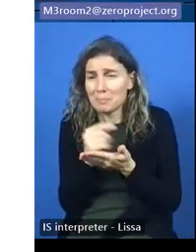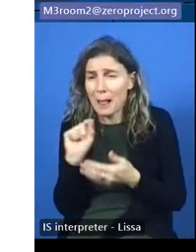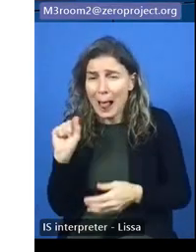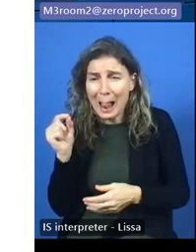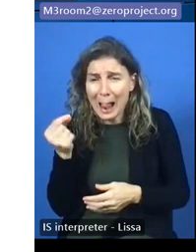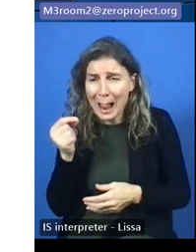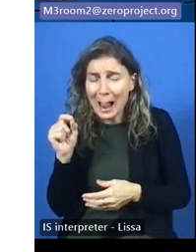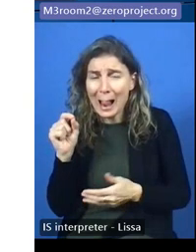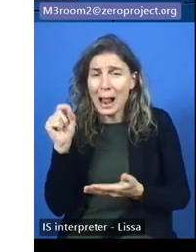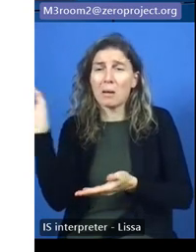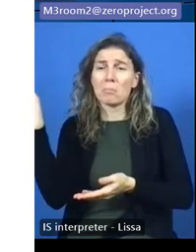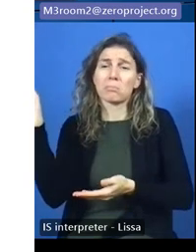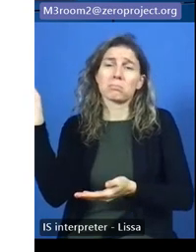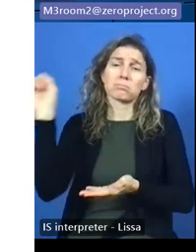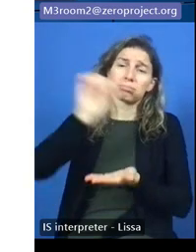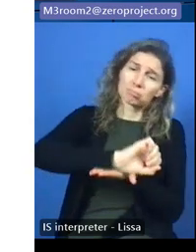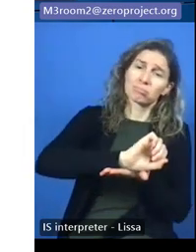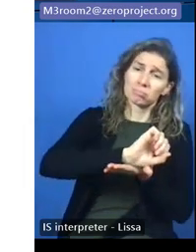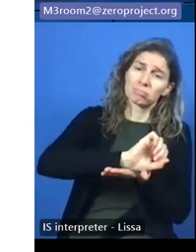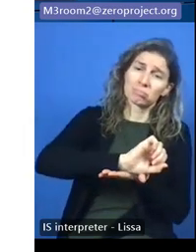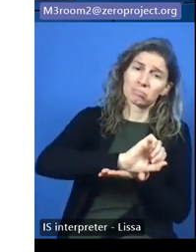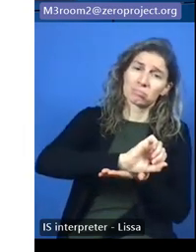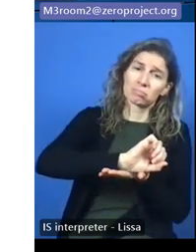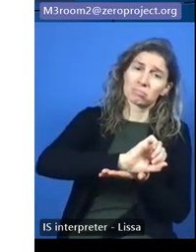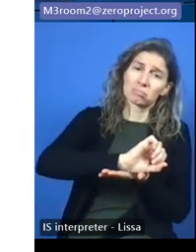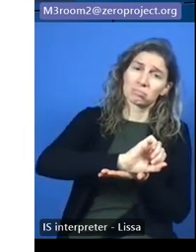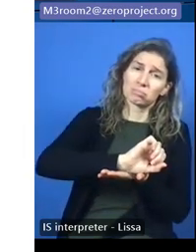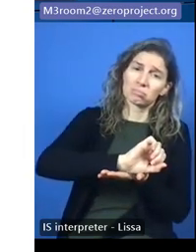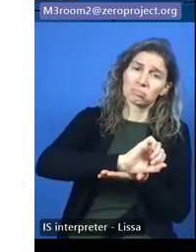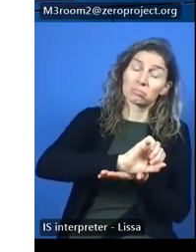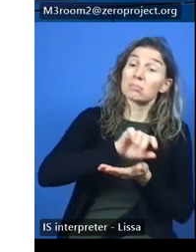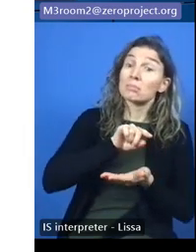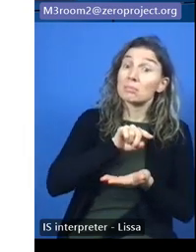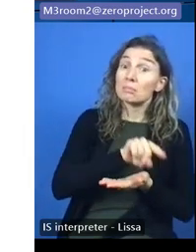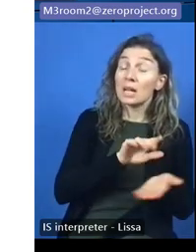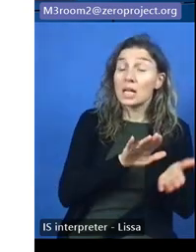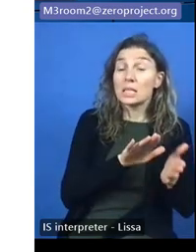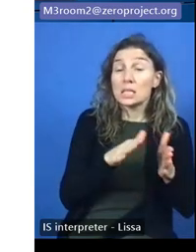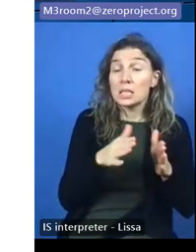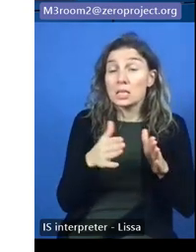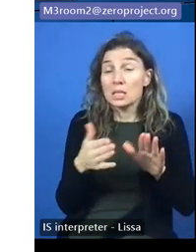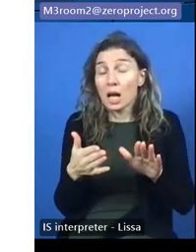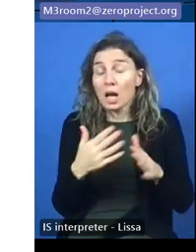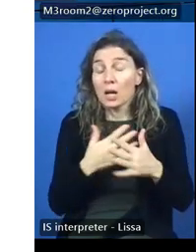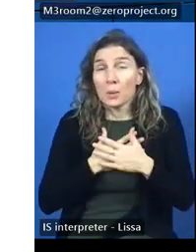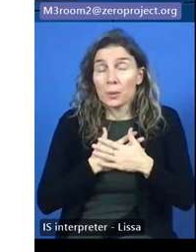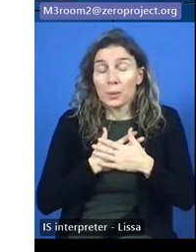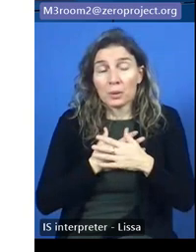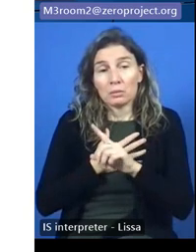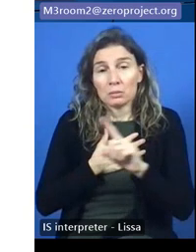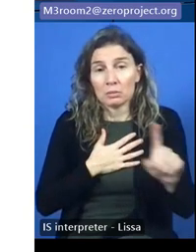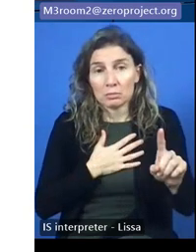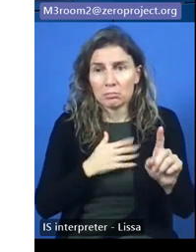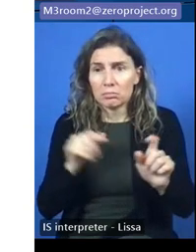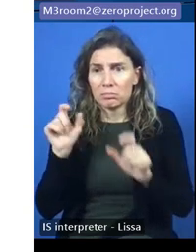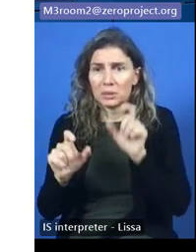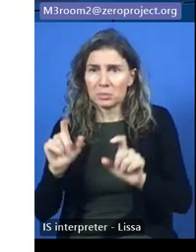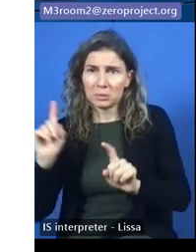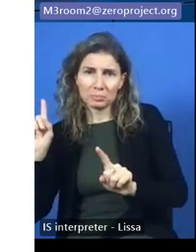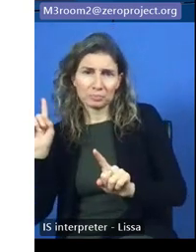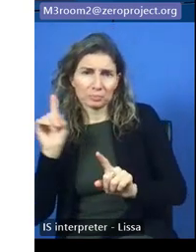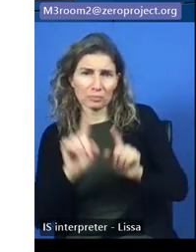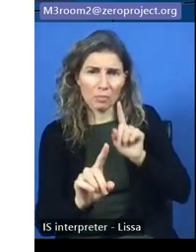Fortunately for her, she did not die because people ran to her aid, people who saw what happened. This is not a